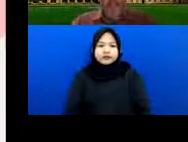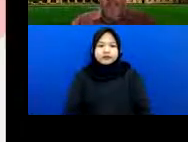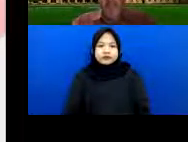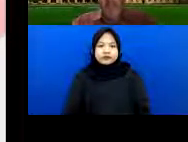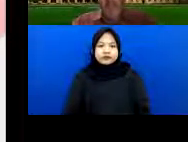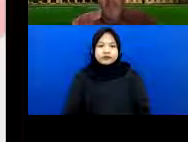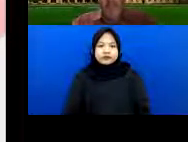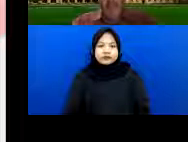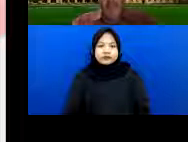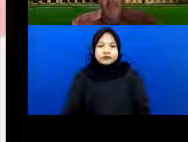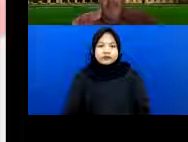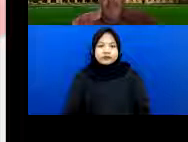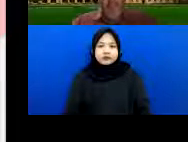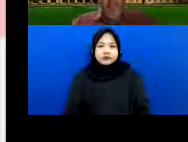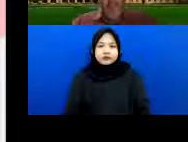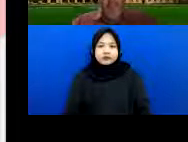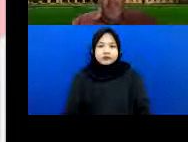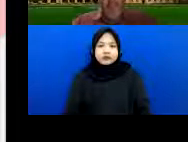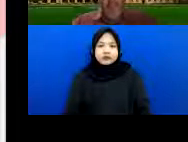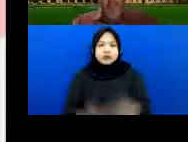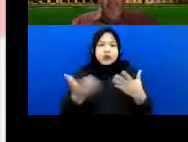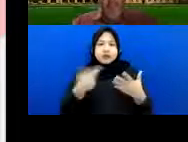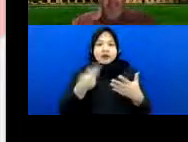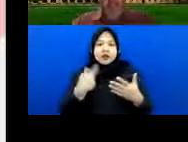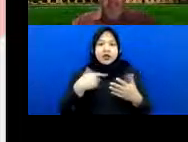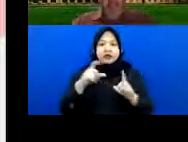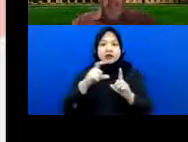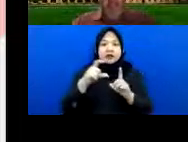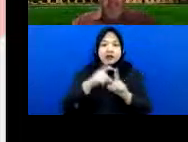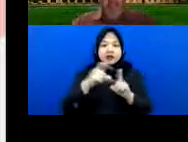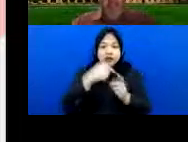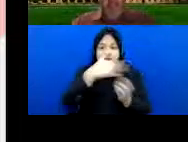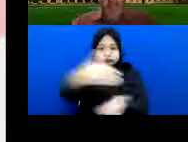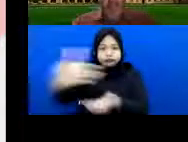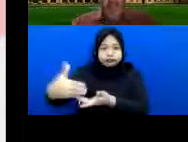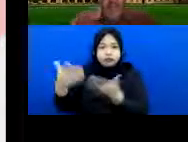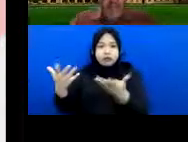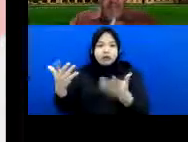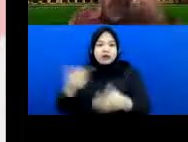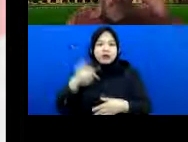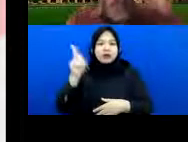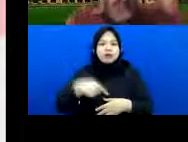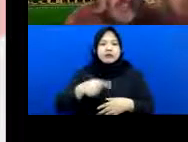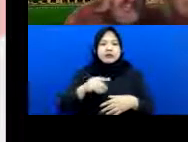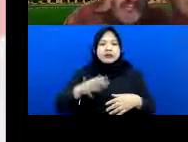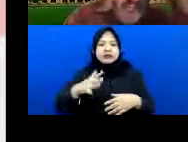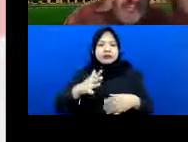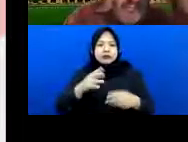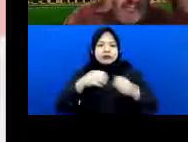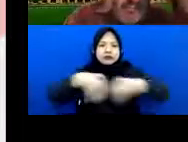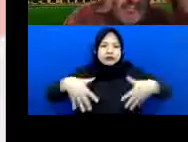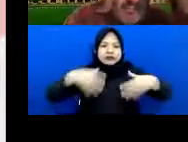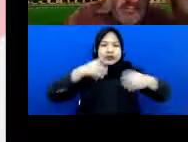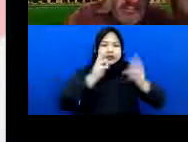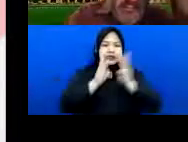Next one. So how are we going to collect the research data? We're gonna use semi-structured interview